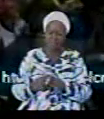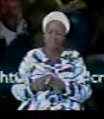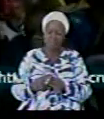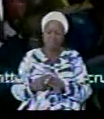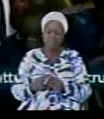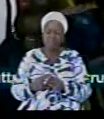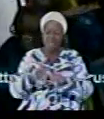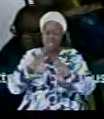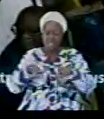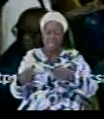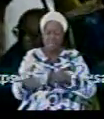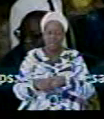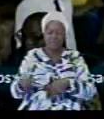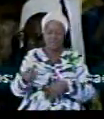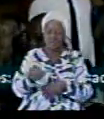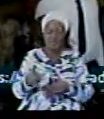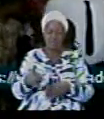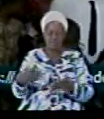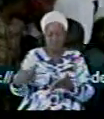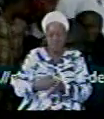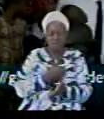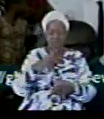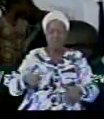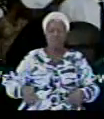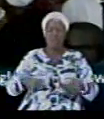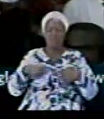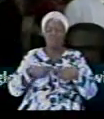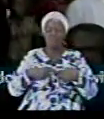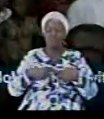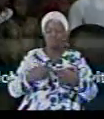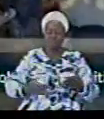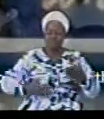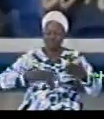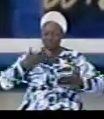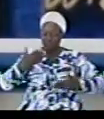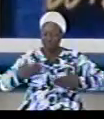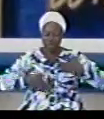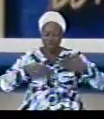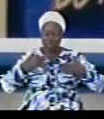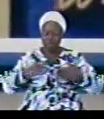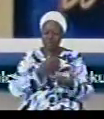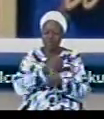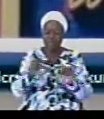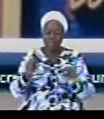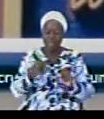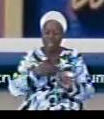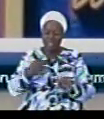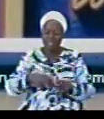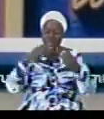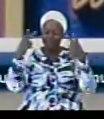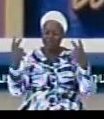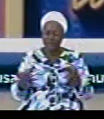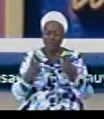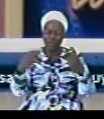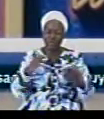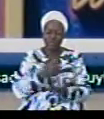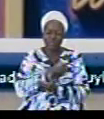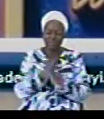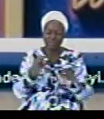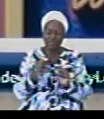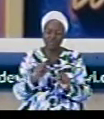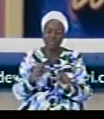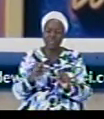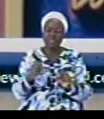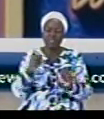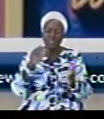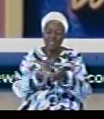Give them new life. Joy of salvation and the victory of salvation, that in